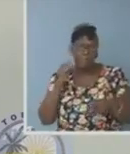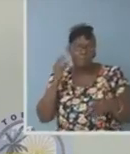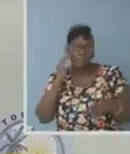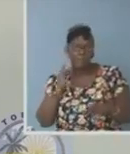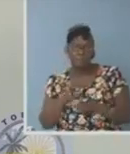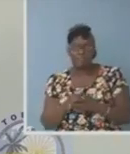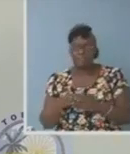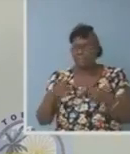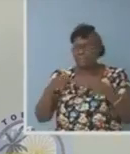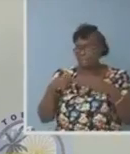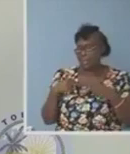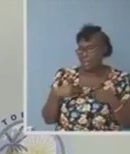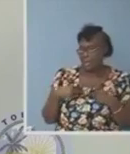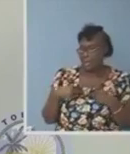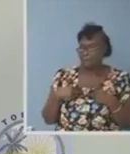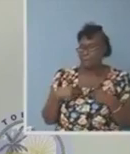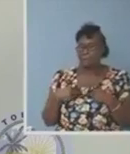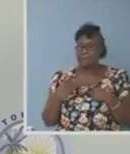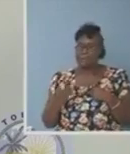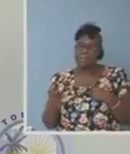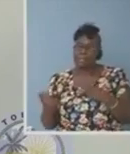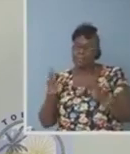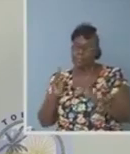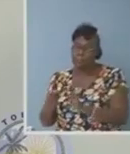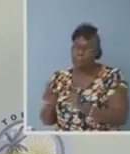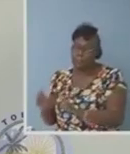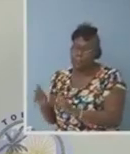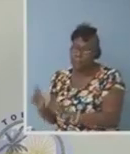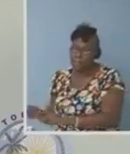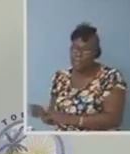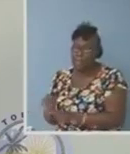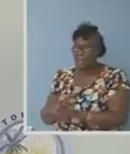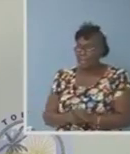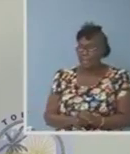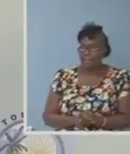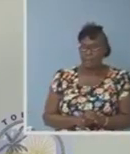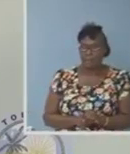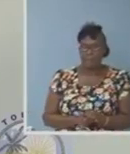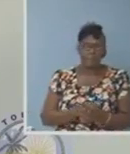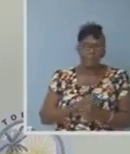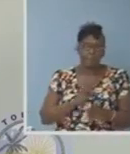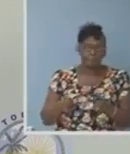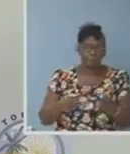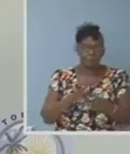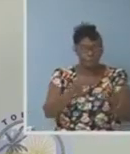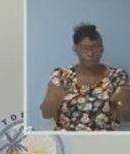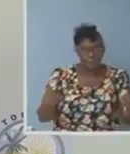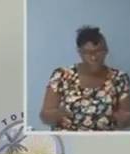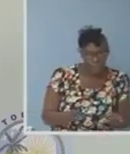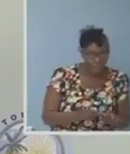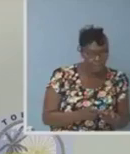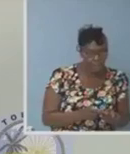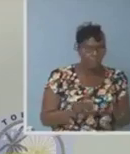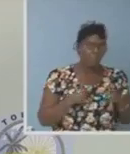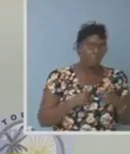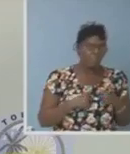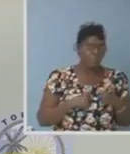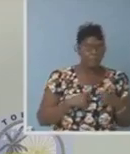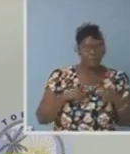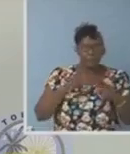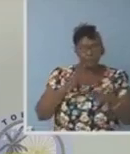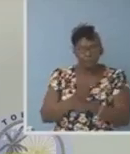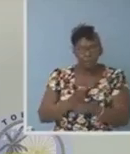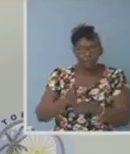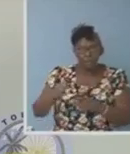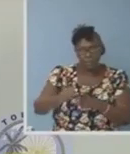suspected cases. We have the appropriate PPE, we have the designated isolation areas, we have regular training of staff in the use